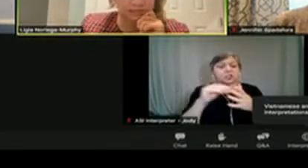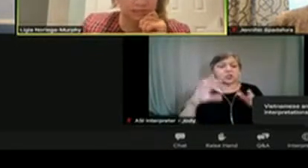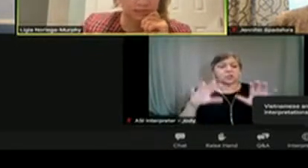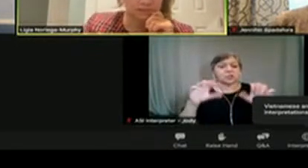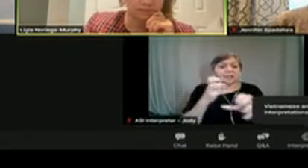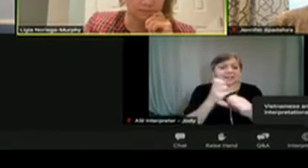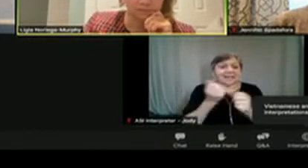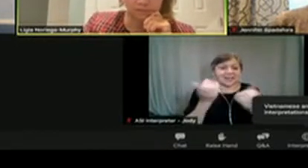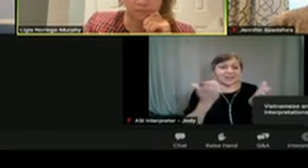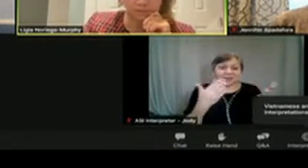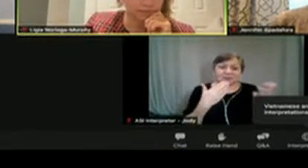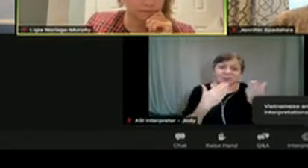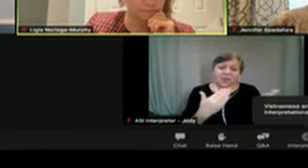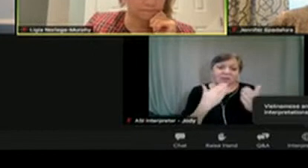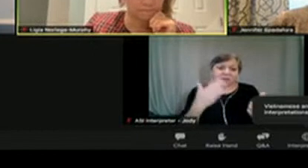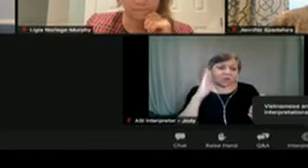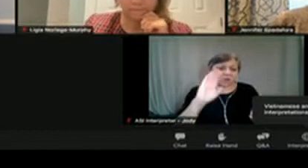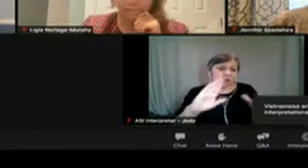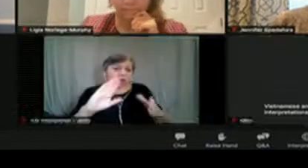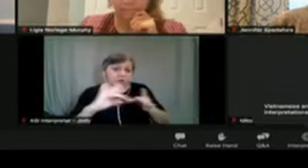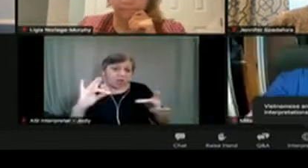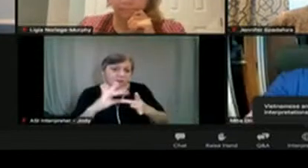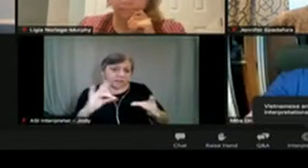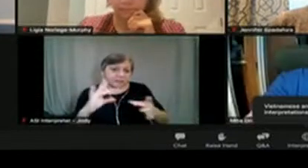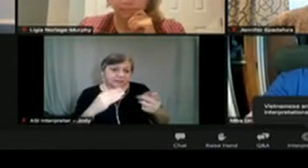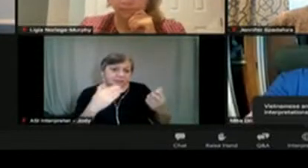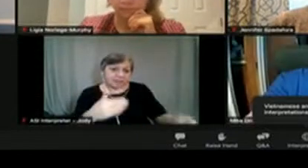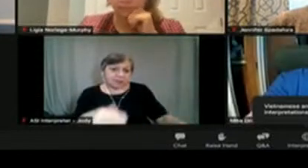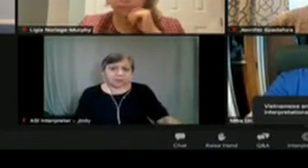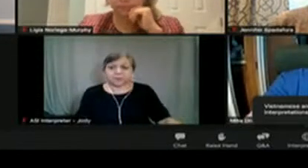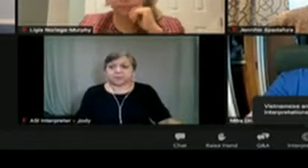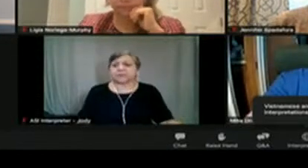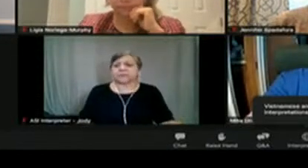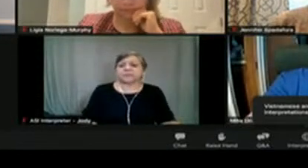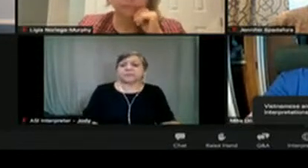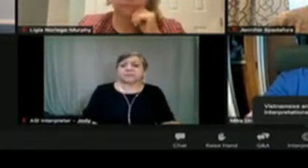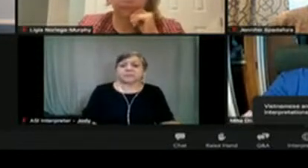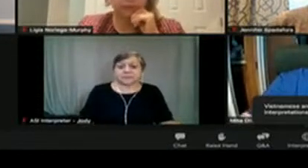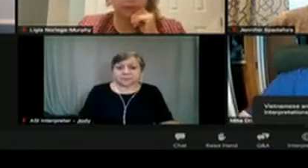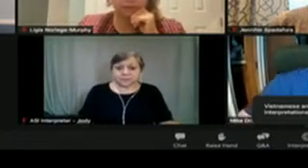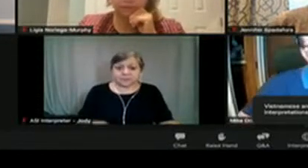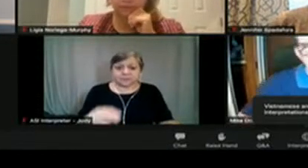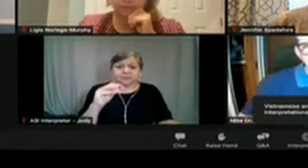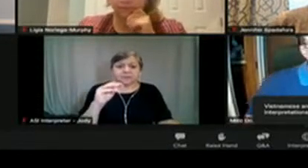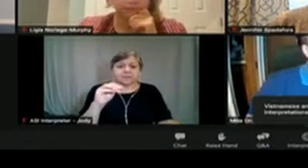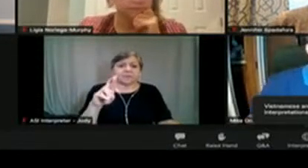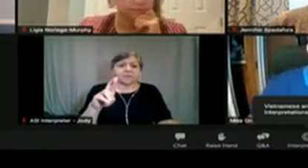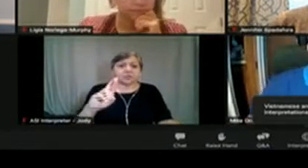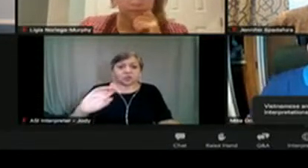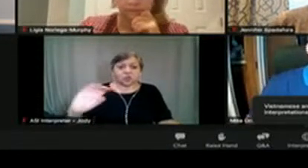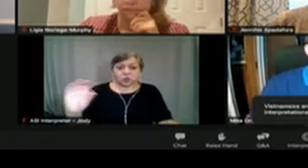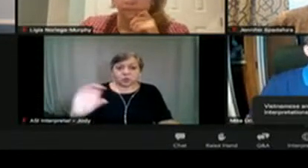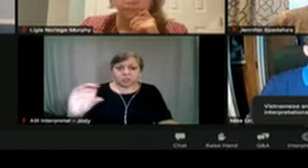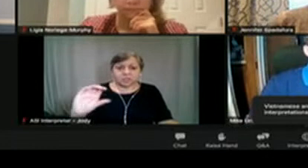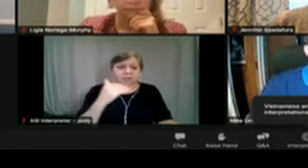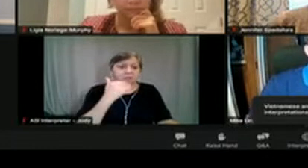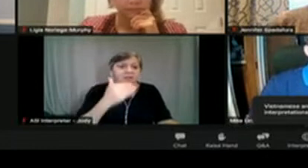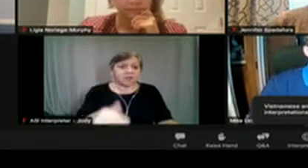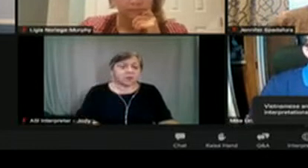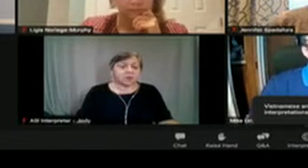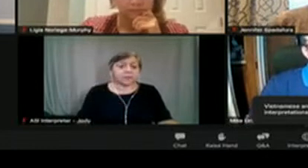comments. Okay, very good. Thank you, Ms. Spadafora, Ms. Luong, good points. Anybody